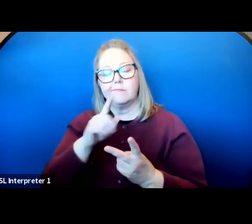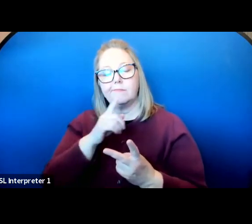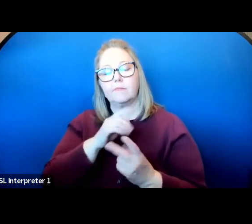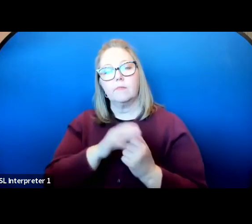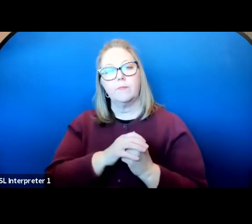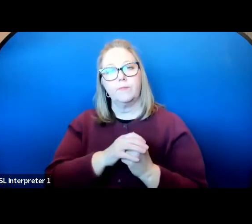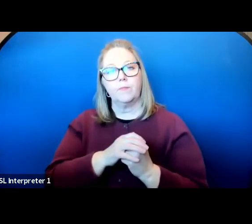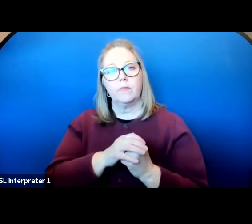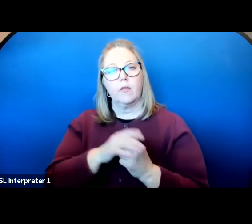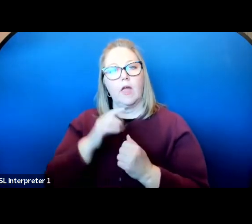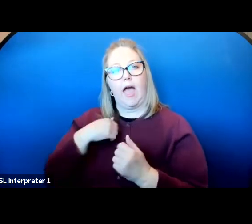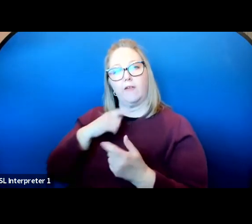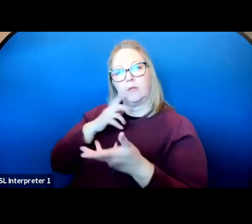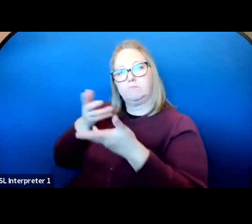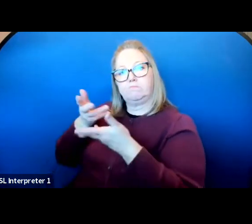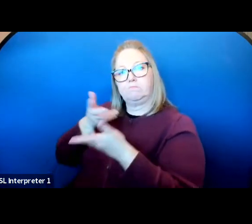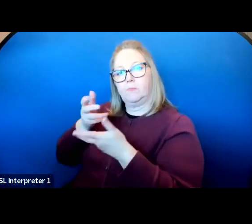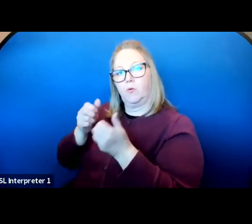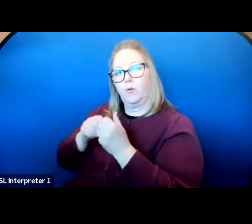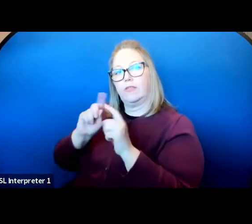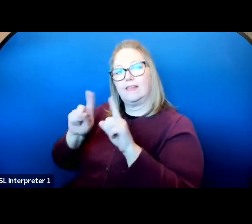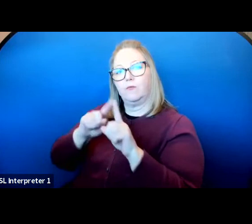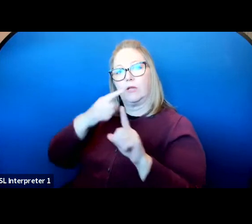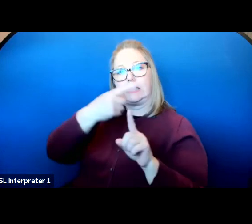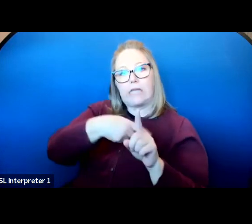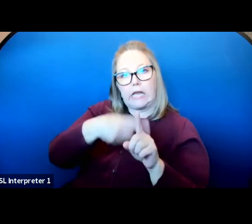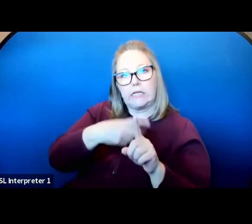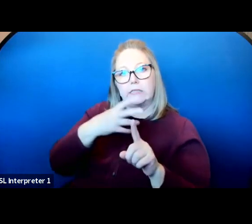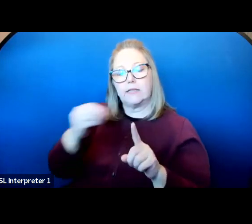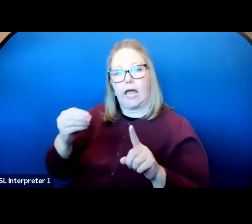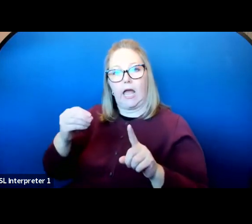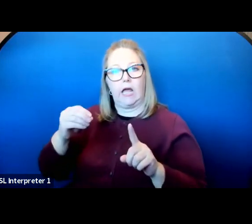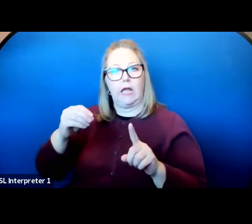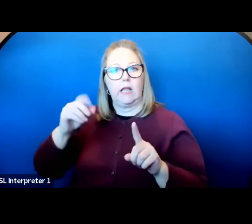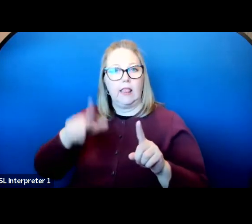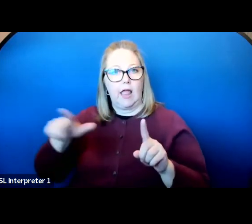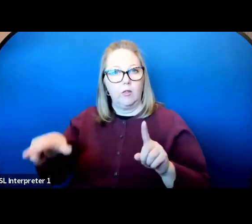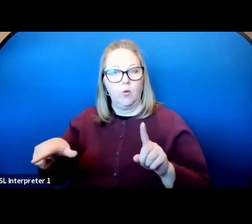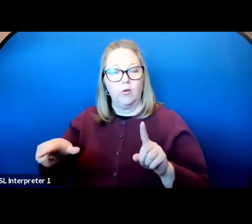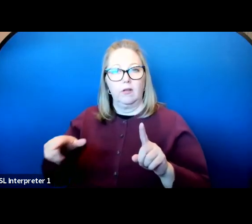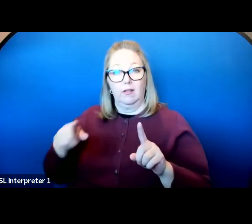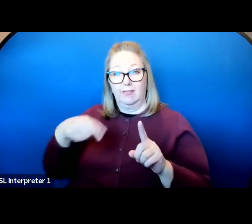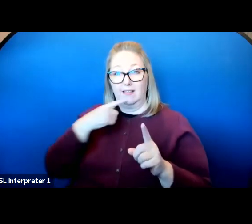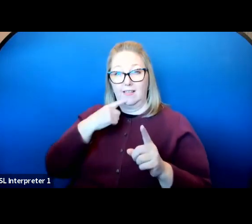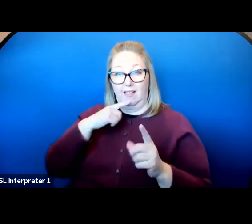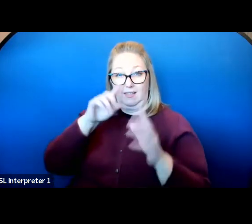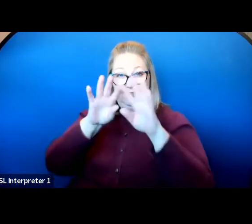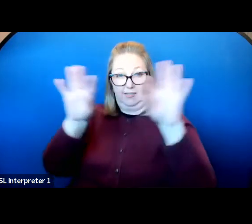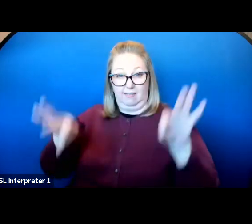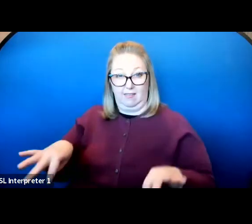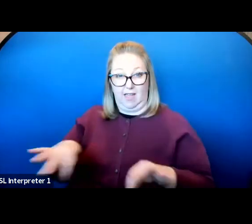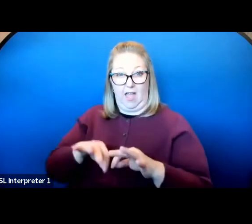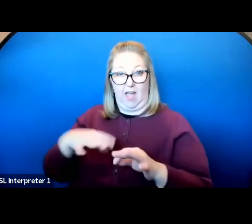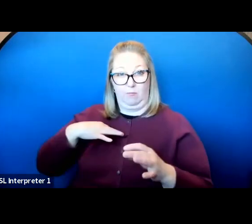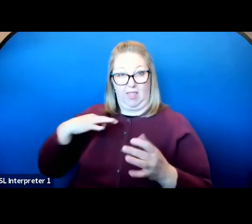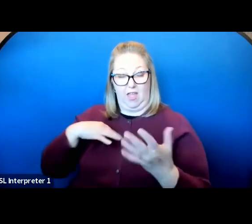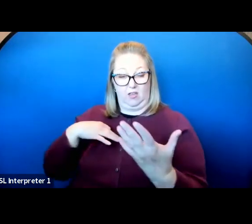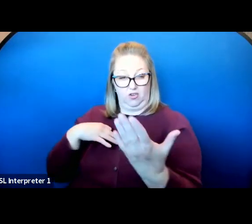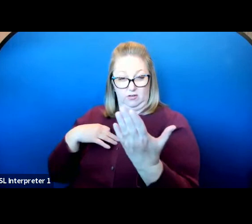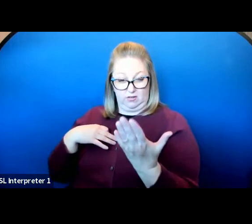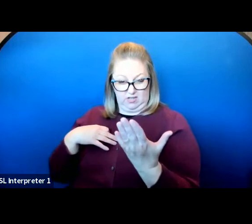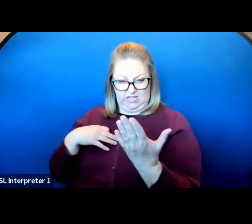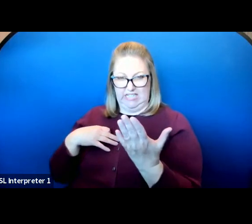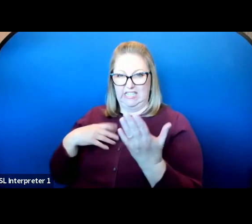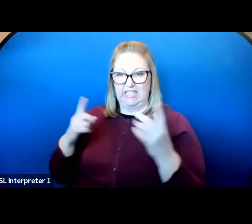tenants or landlords that CHAP's application can be clunky, and a big barrier to completing it